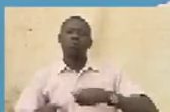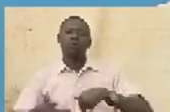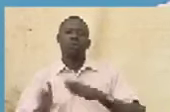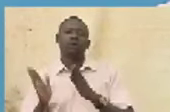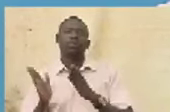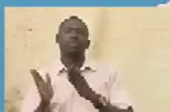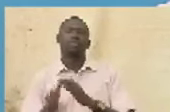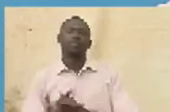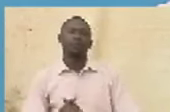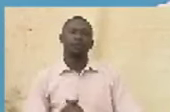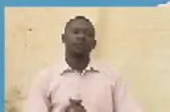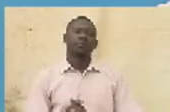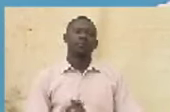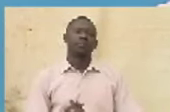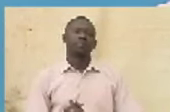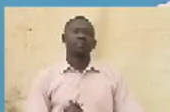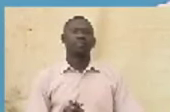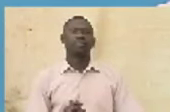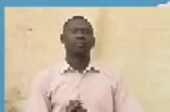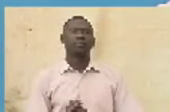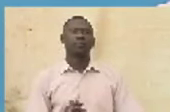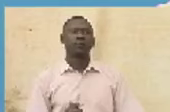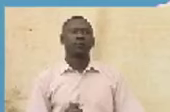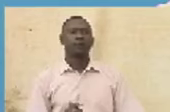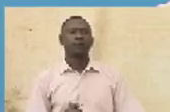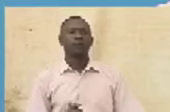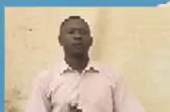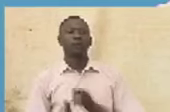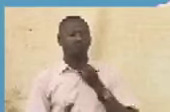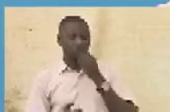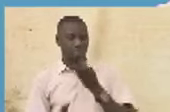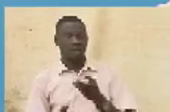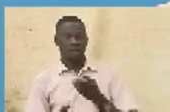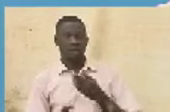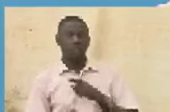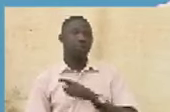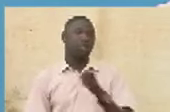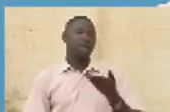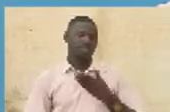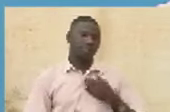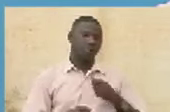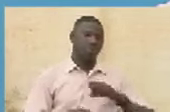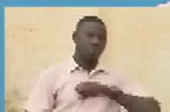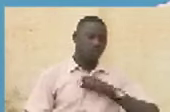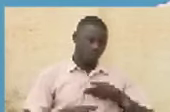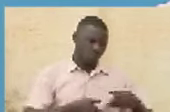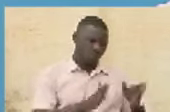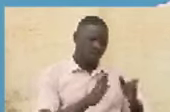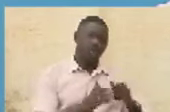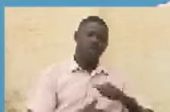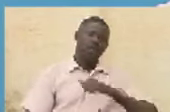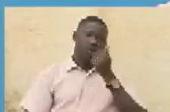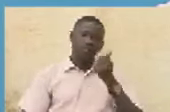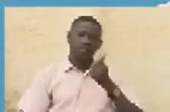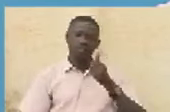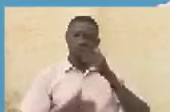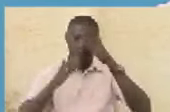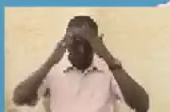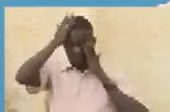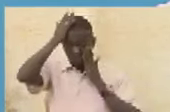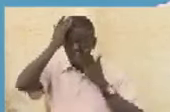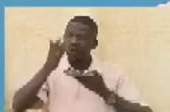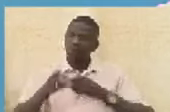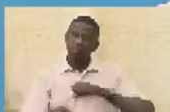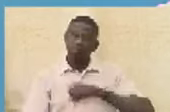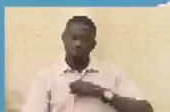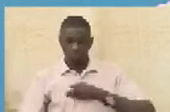You've just told us that they had their own way, and the soldiers had their own way. I science and yahom mole janko itoliye fansun silo